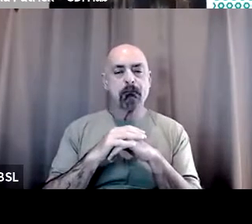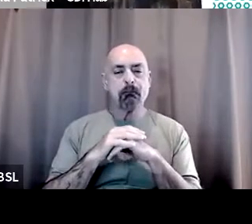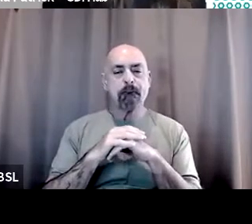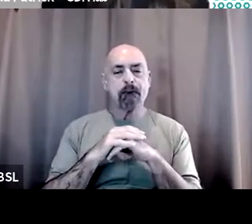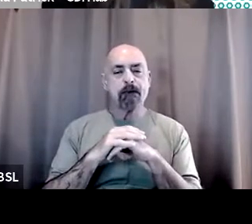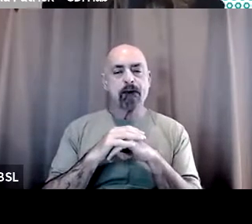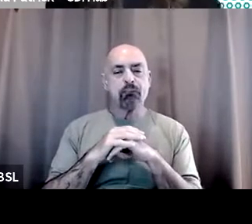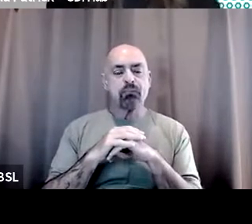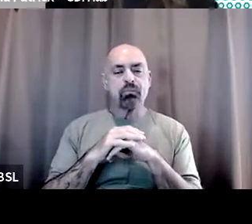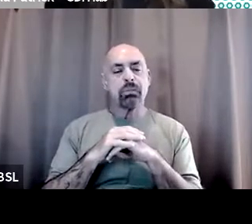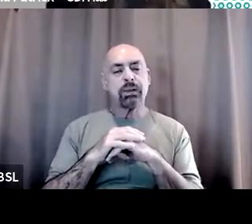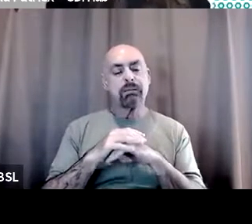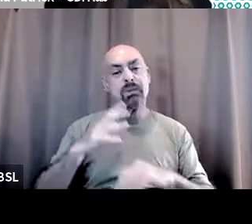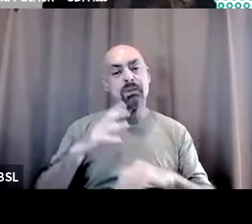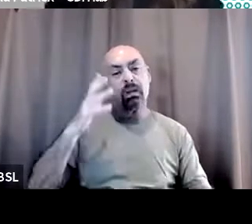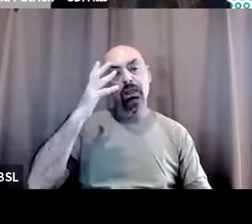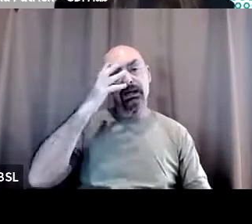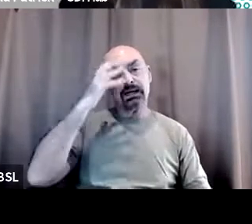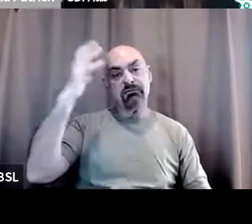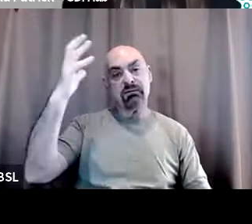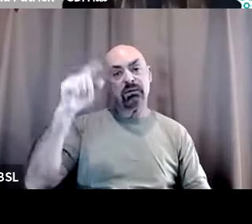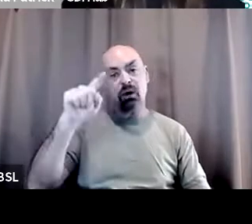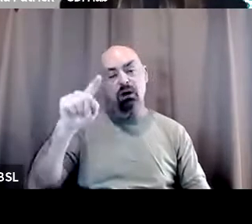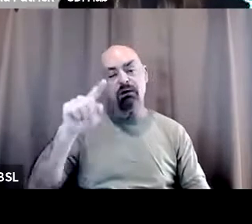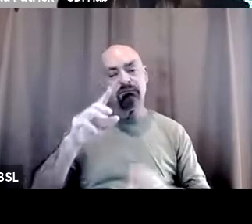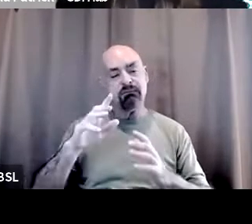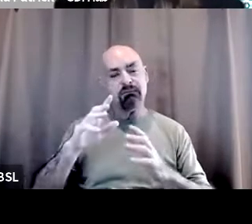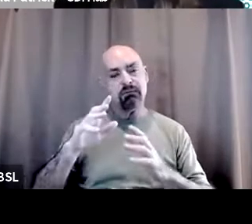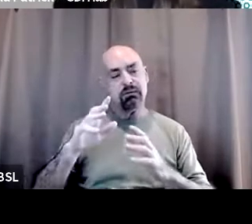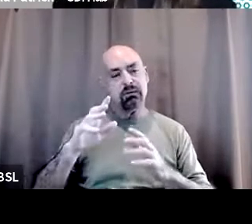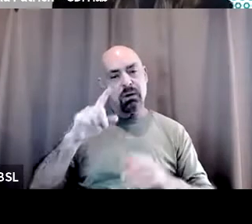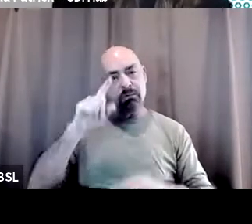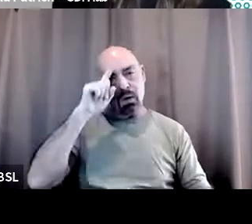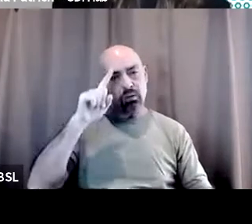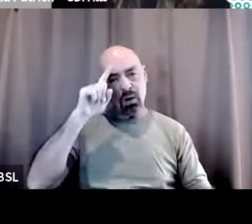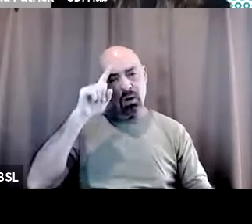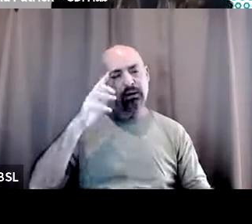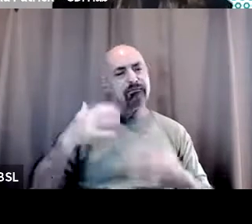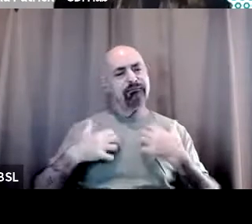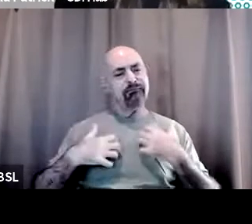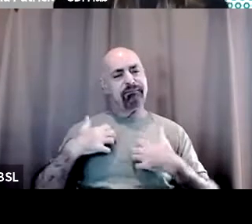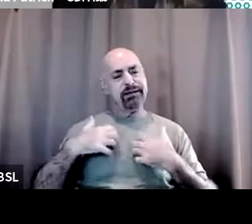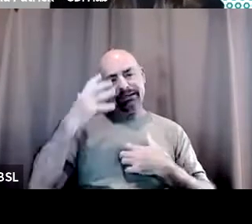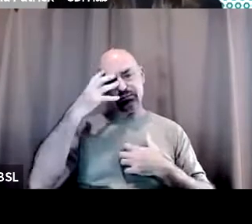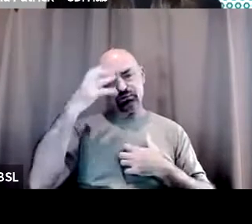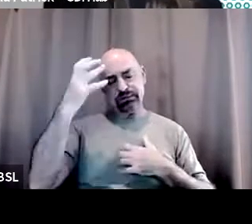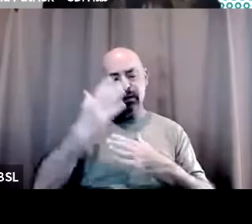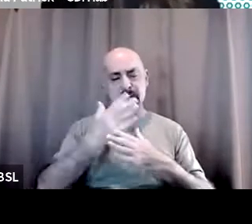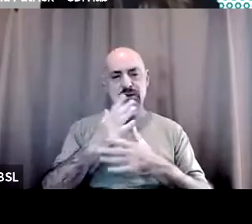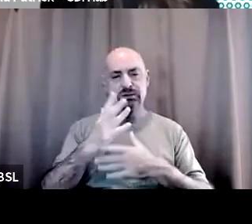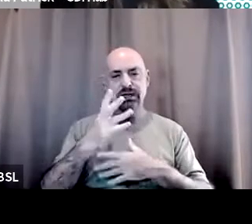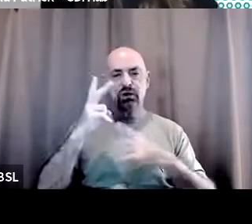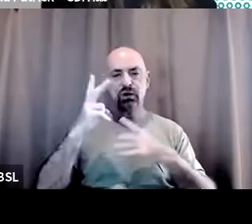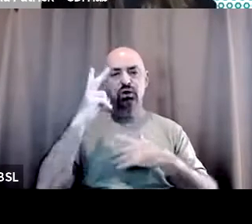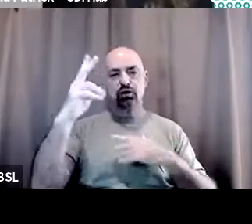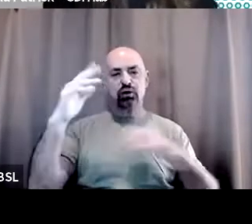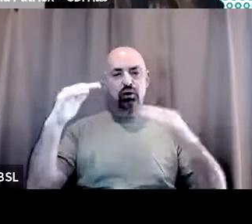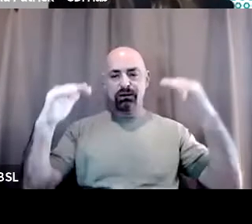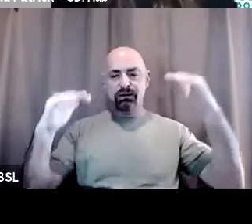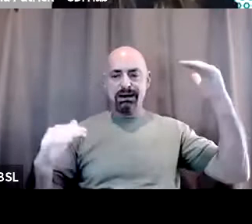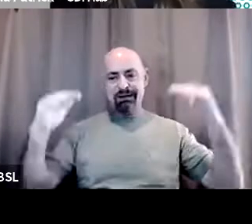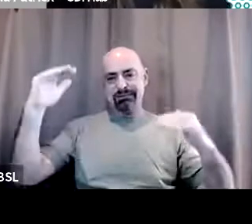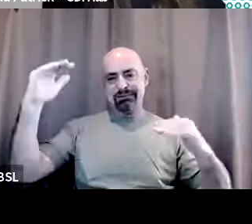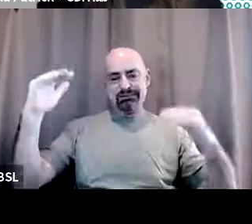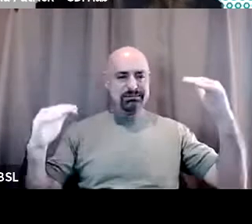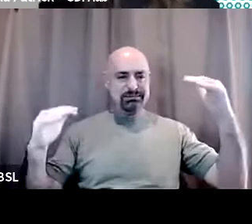the government of Mongolia, this is very interesting because we work in the two levels, on the different